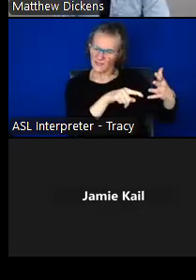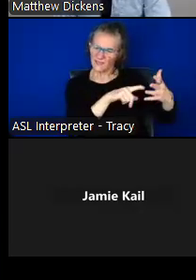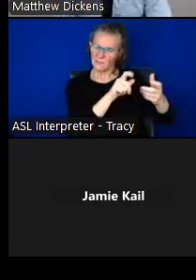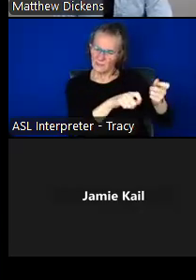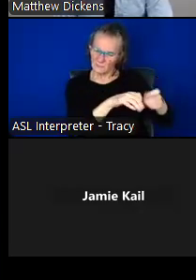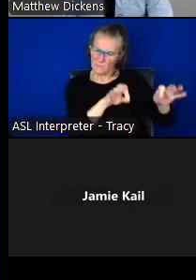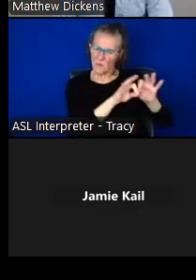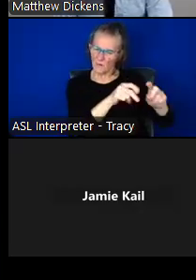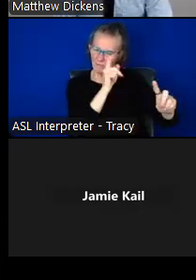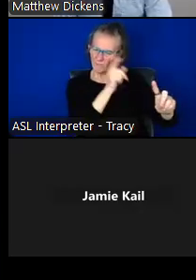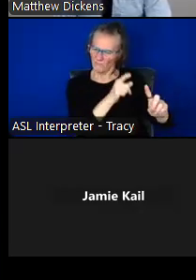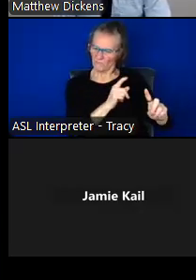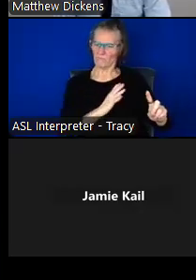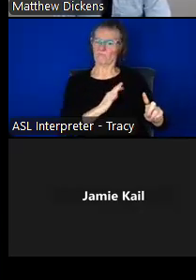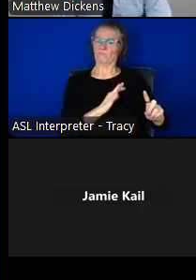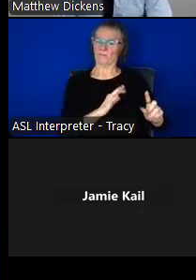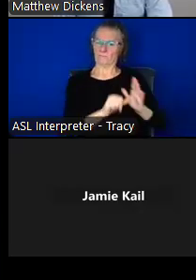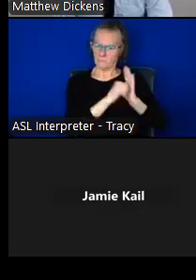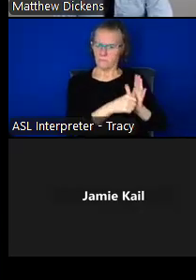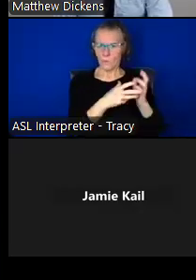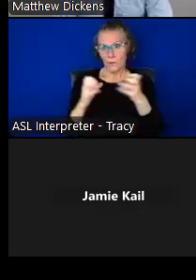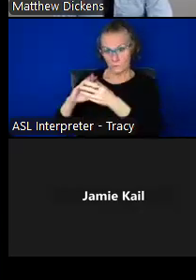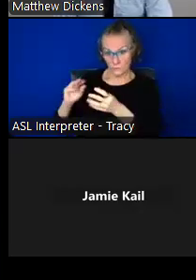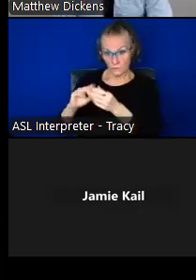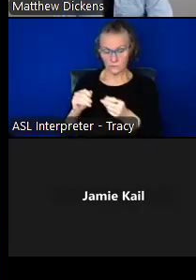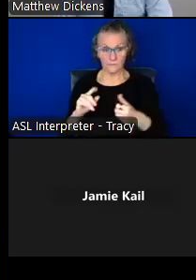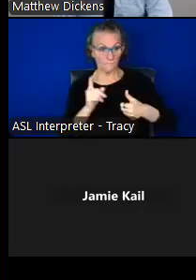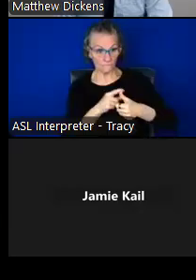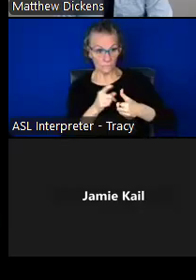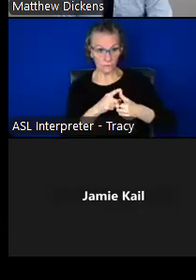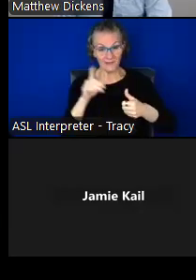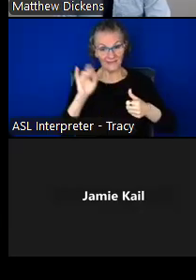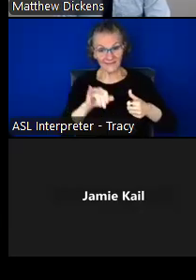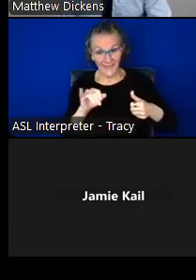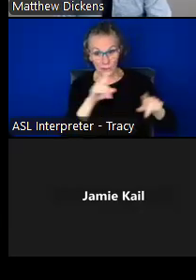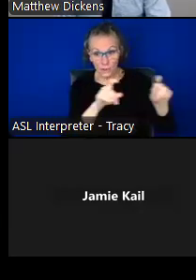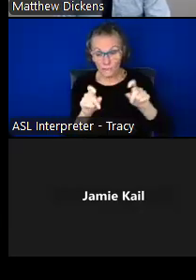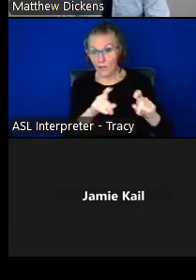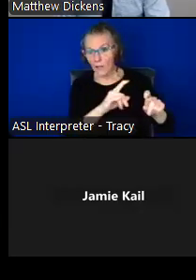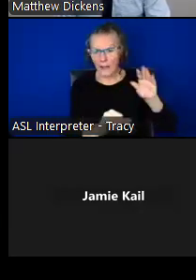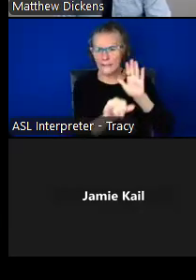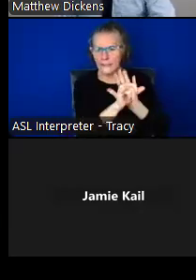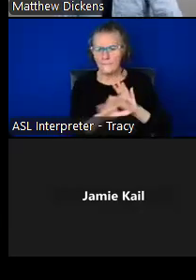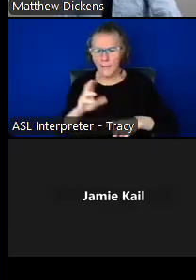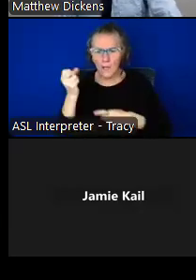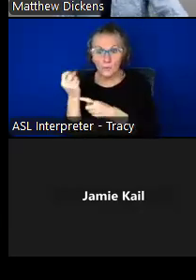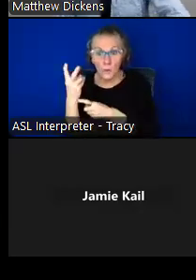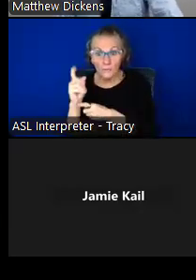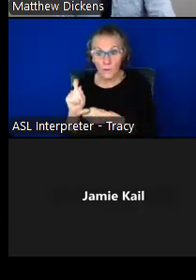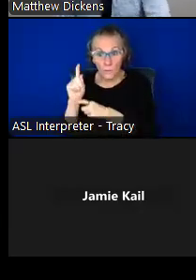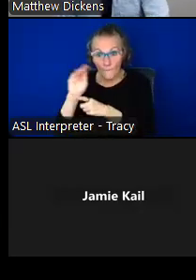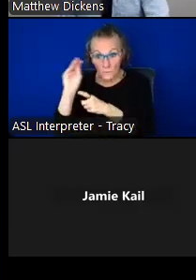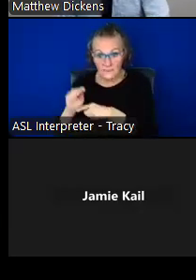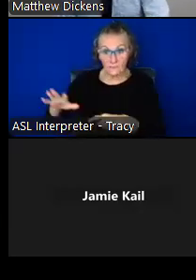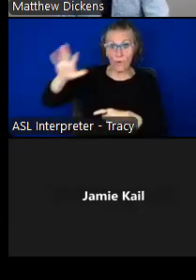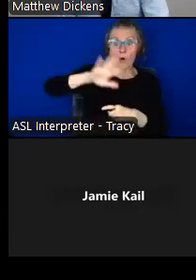wanted to share with you all today. So first, the survey identified that approximately 12.1% of